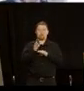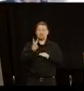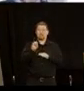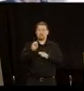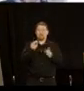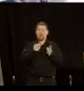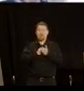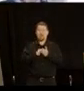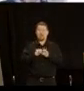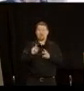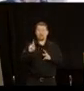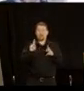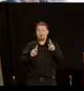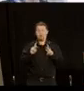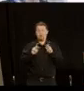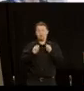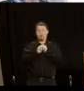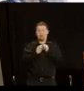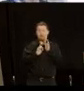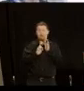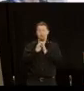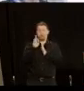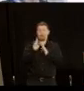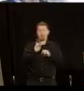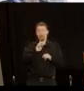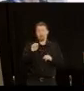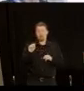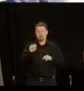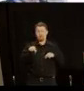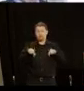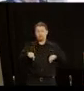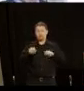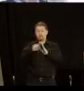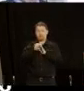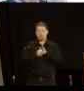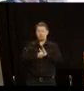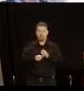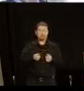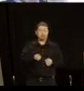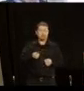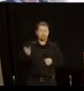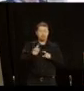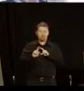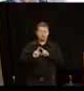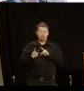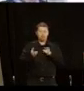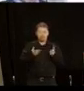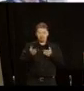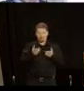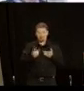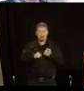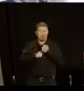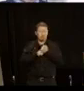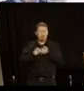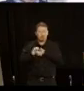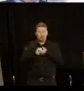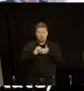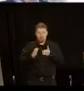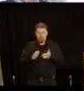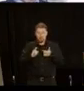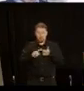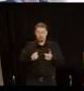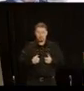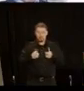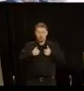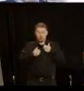developmental disabilities in our great state. We provide several different services, including support coordination, life skills